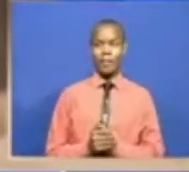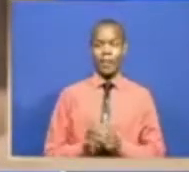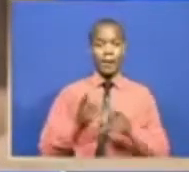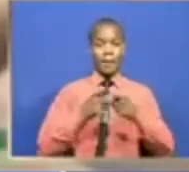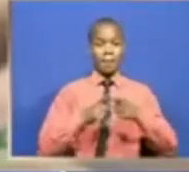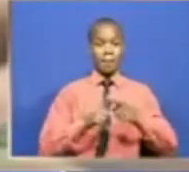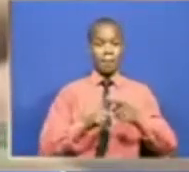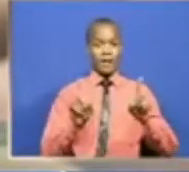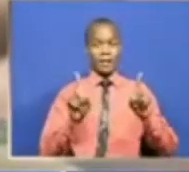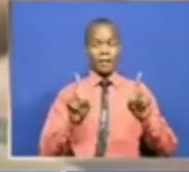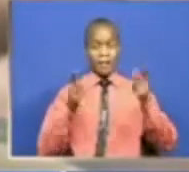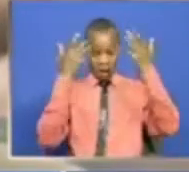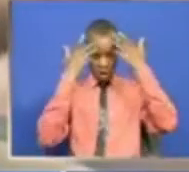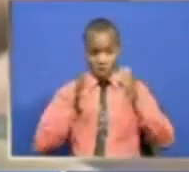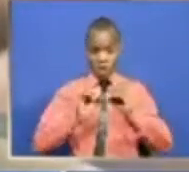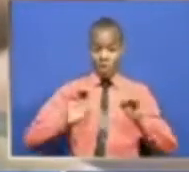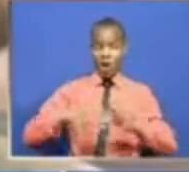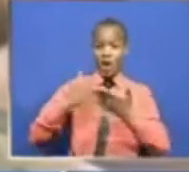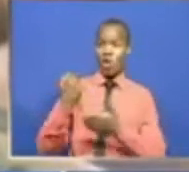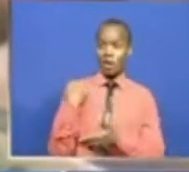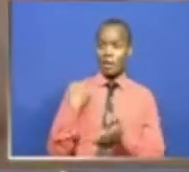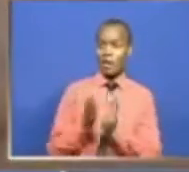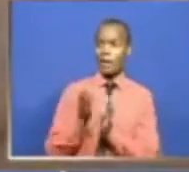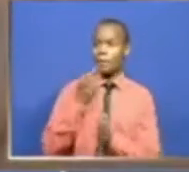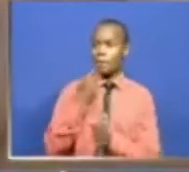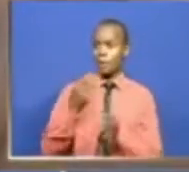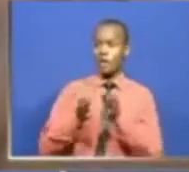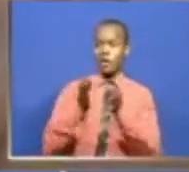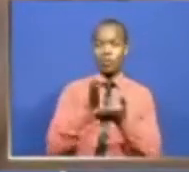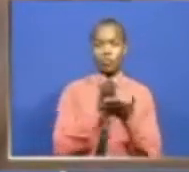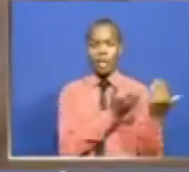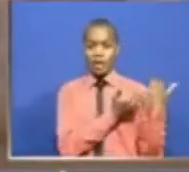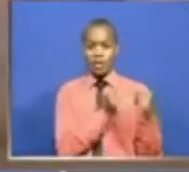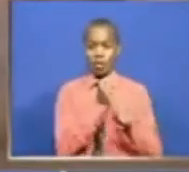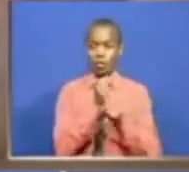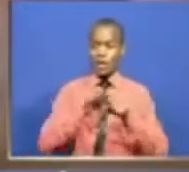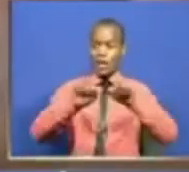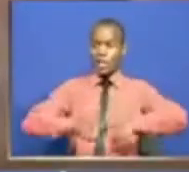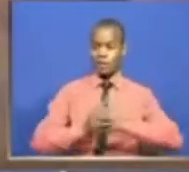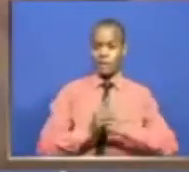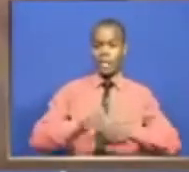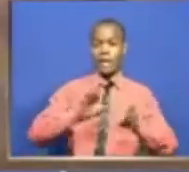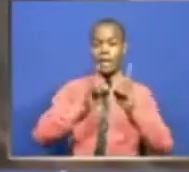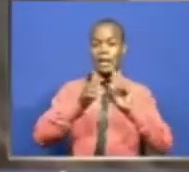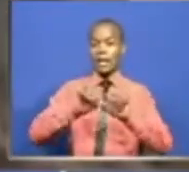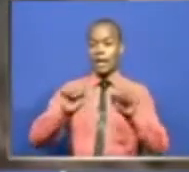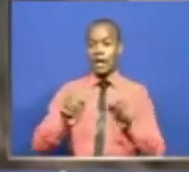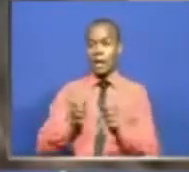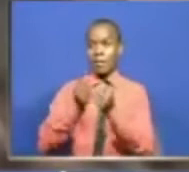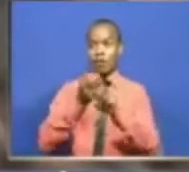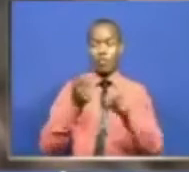huge uncertainty around the numbers, and vaccines are still expected to work. The data comes from